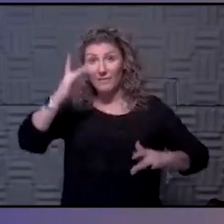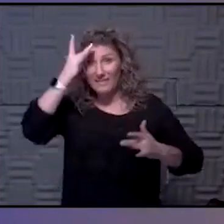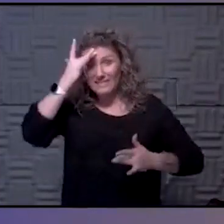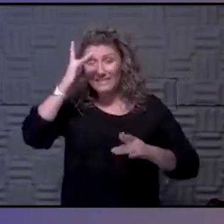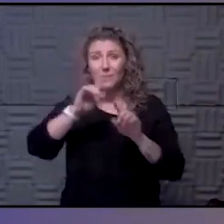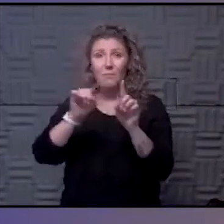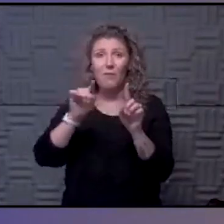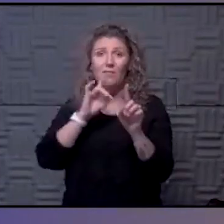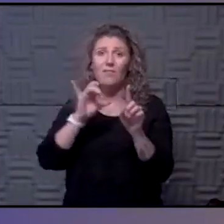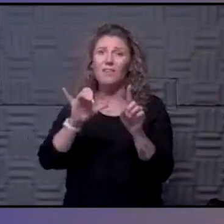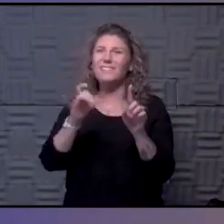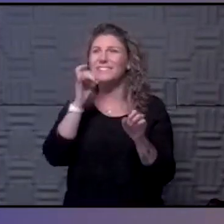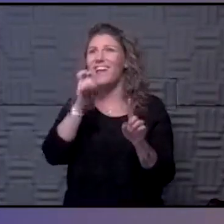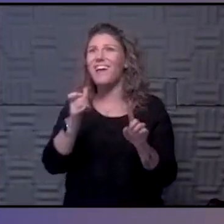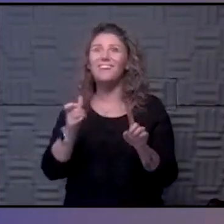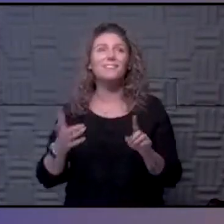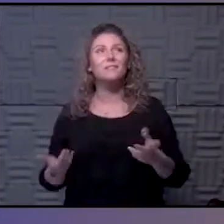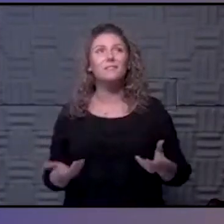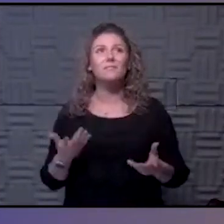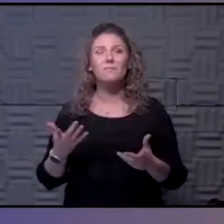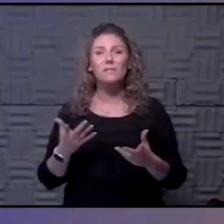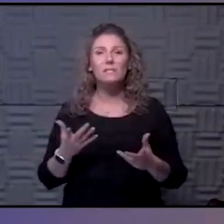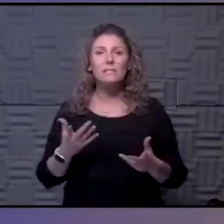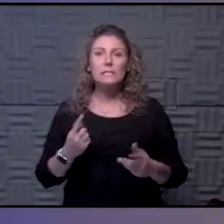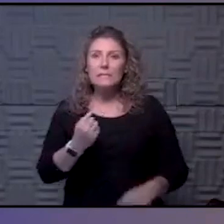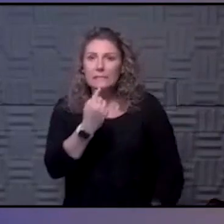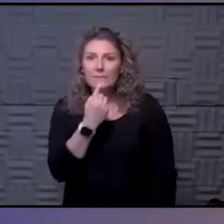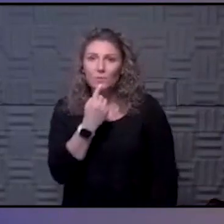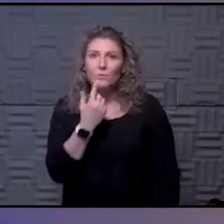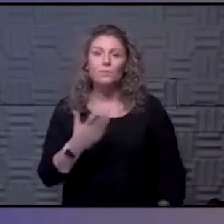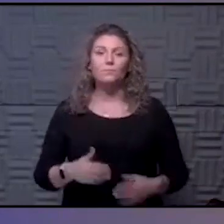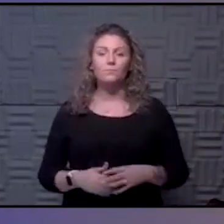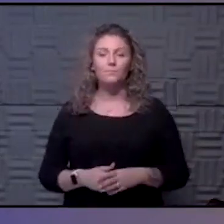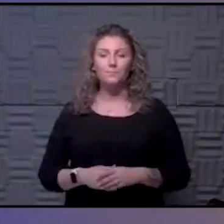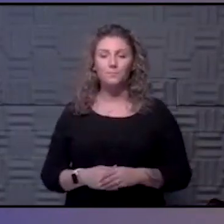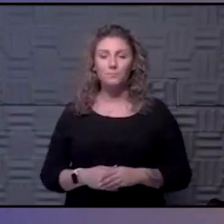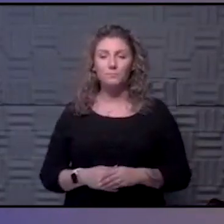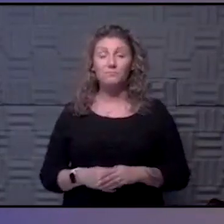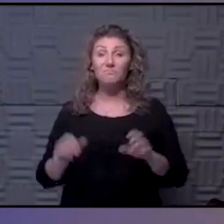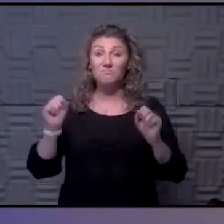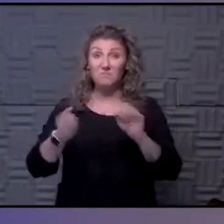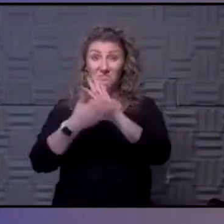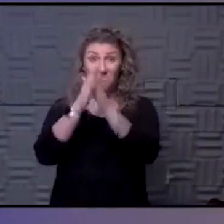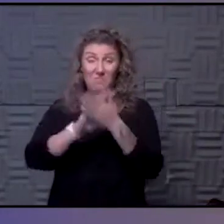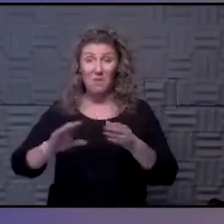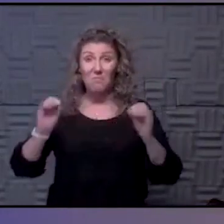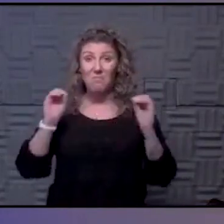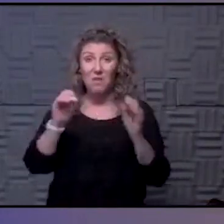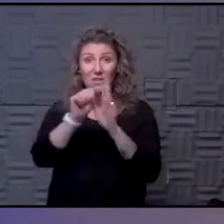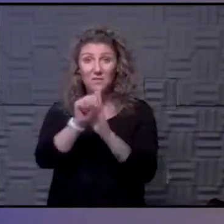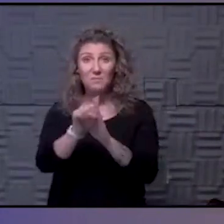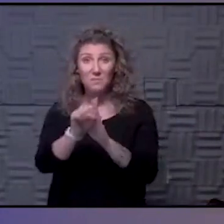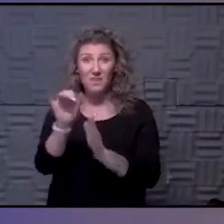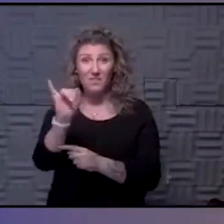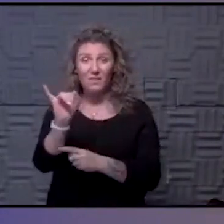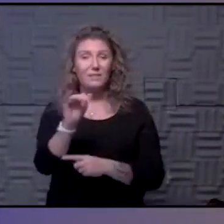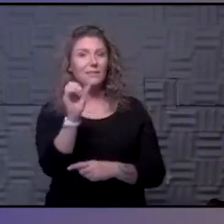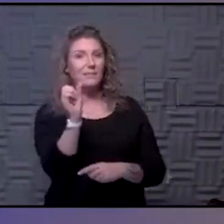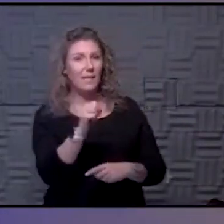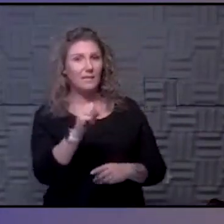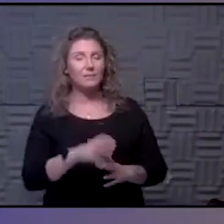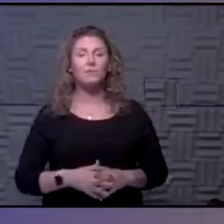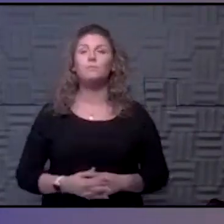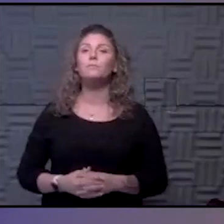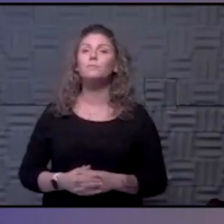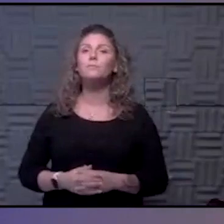is probably not going to be as severe. Can you get asymptomatic infection? Yes, you can, but